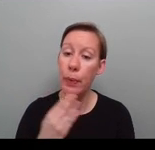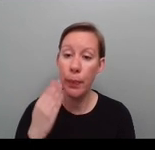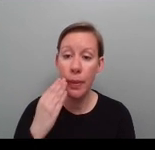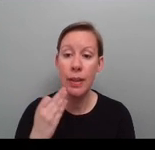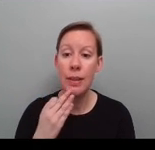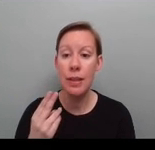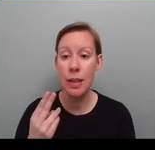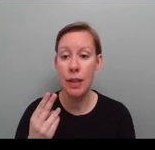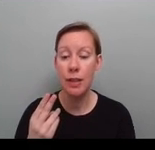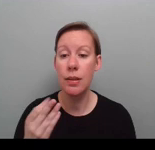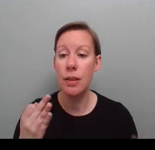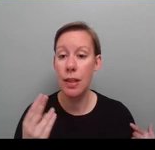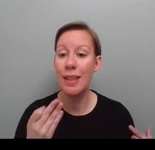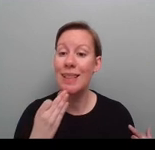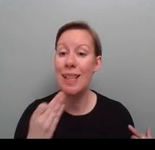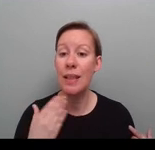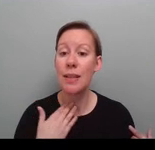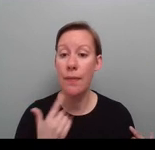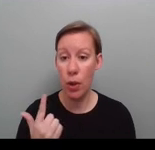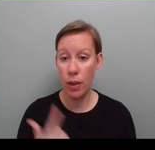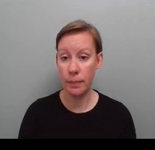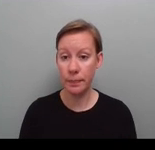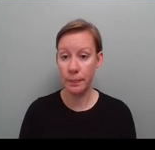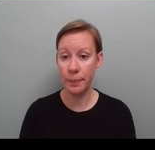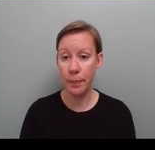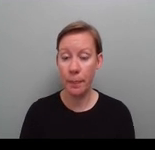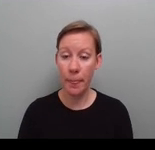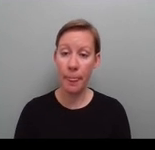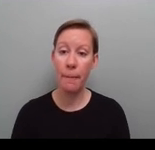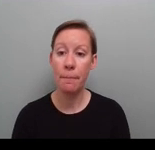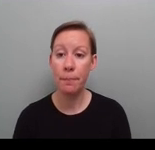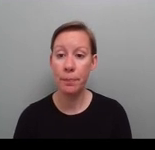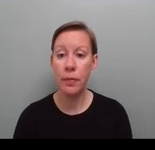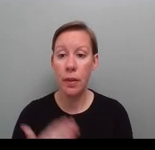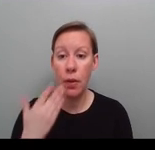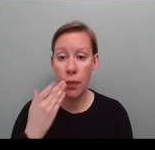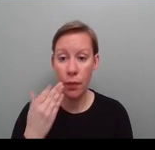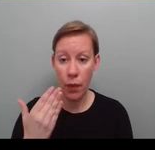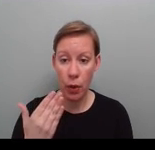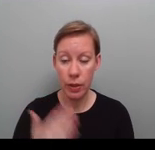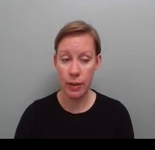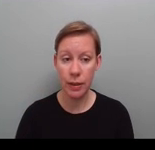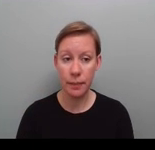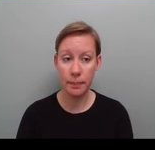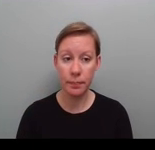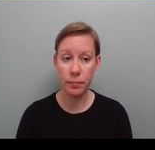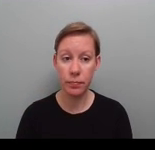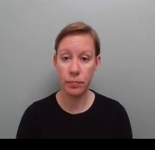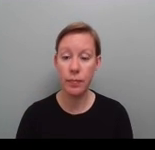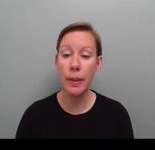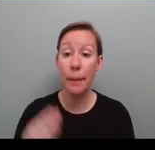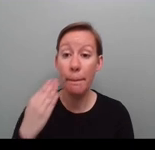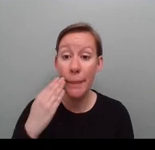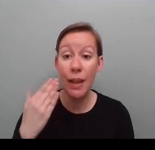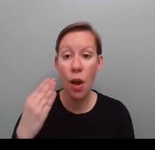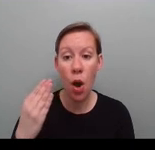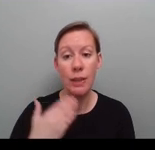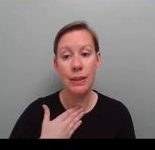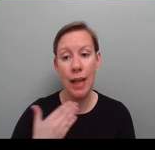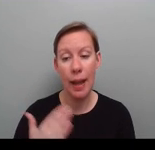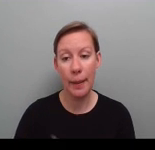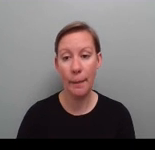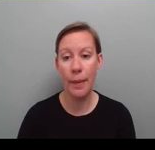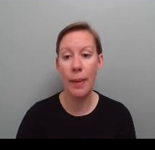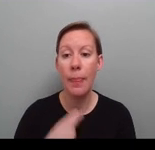be successful in our new digital learning environment. The first thing that we want to remember is to be